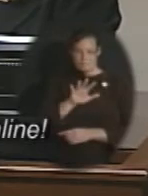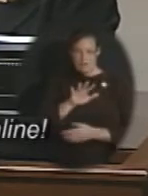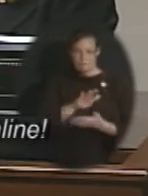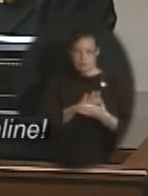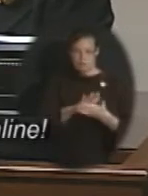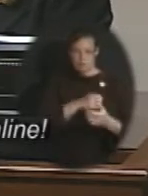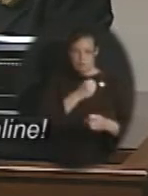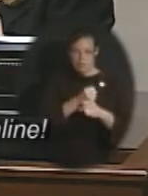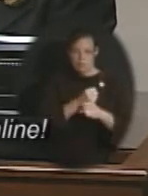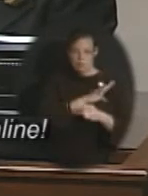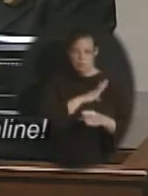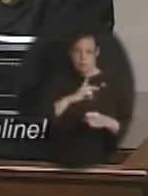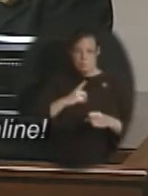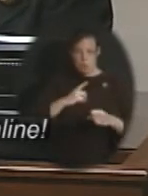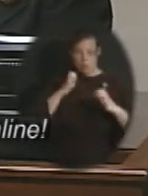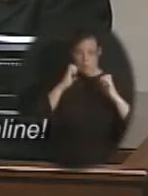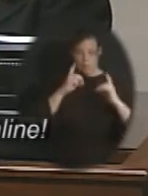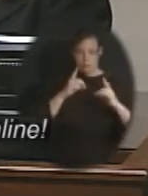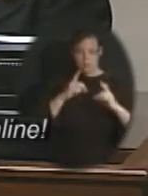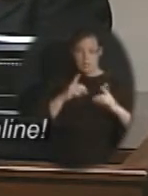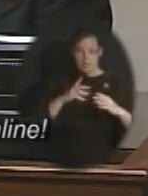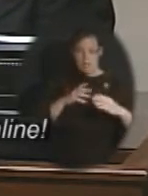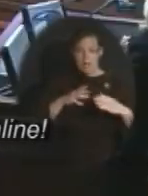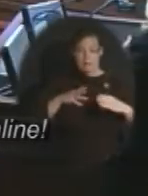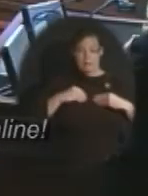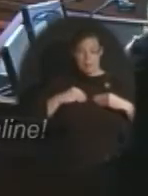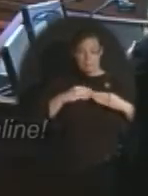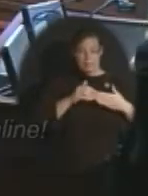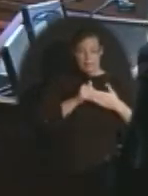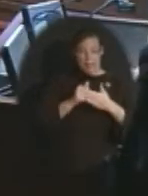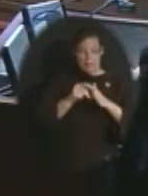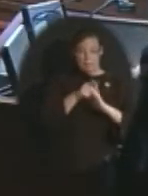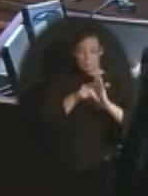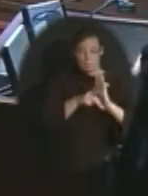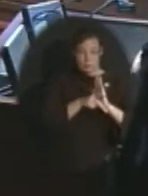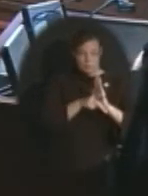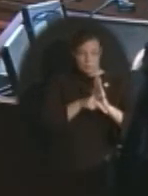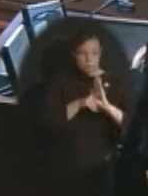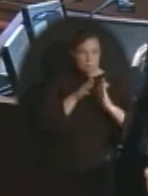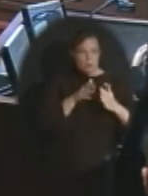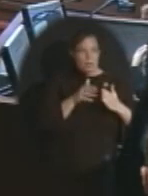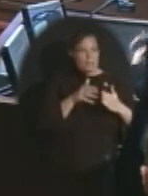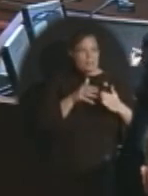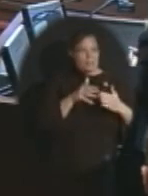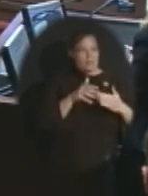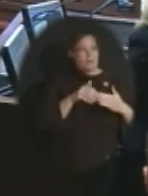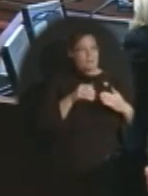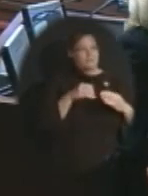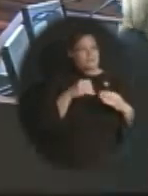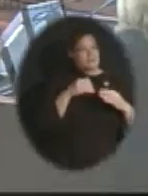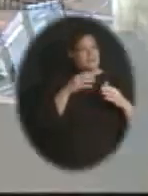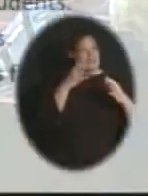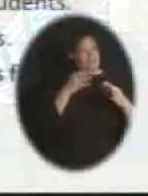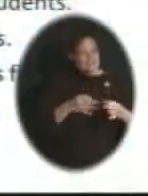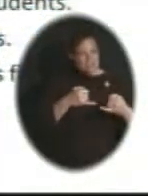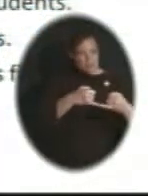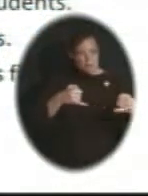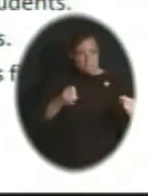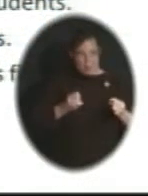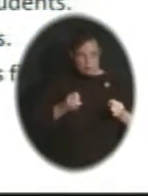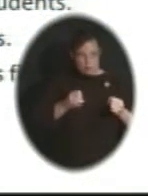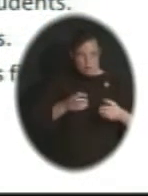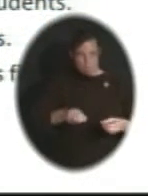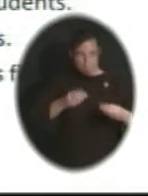school year, the Board of Education adopted guiding principles that really were going to lead boundary decisions. So I put them up quickly as a reminder that